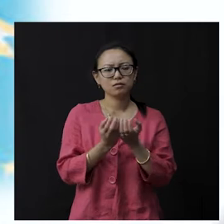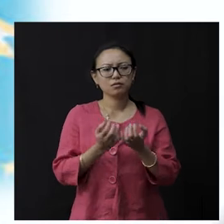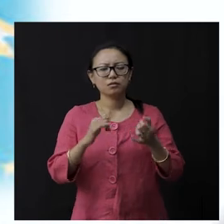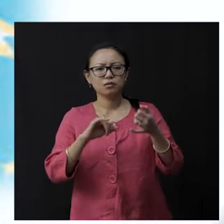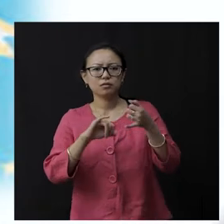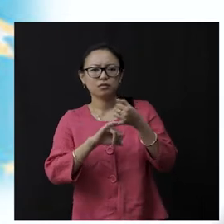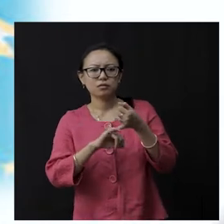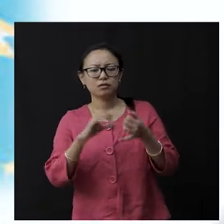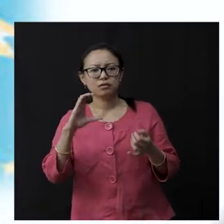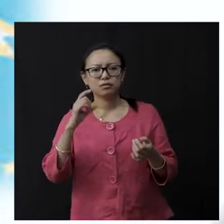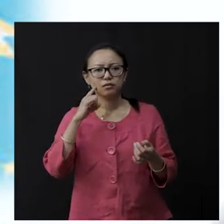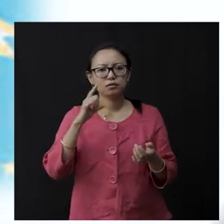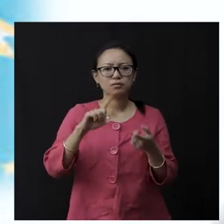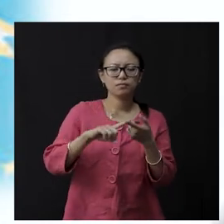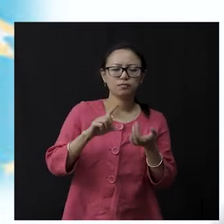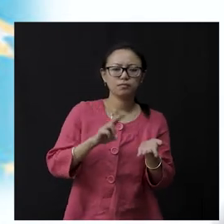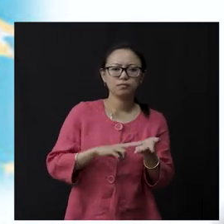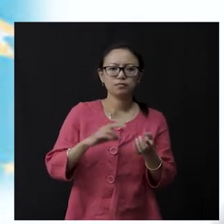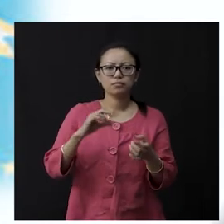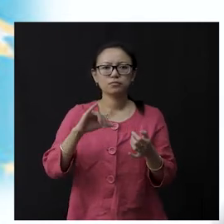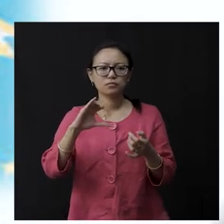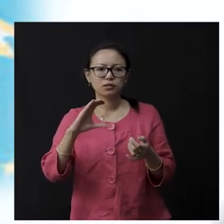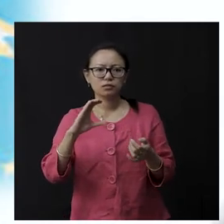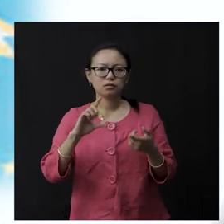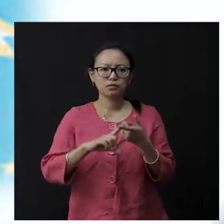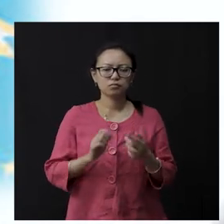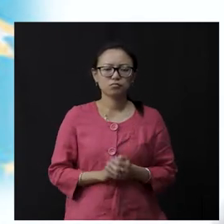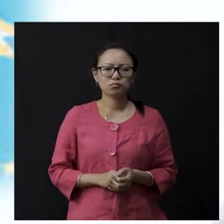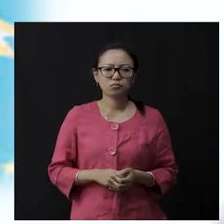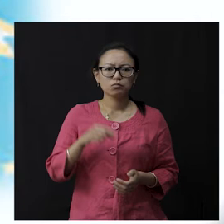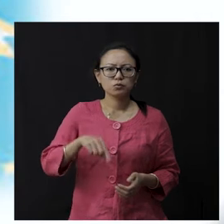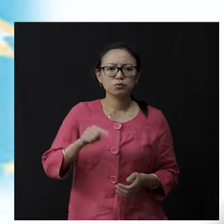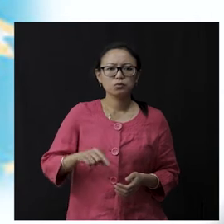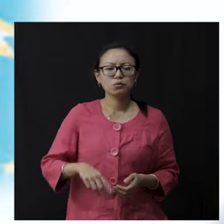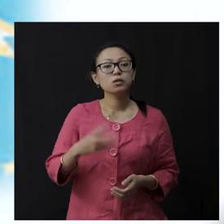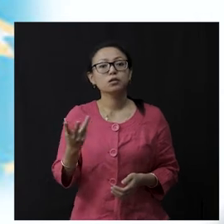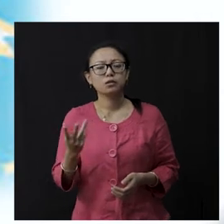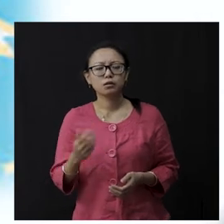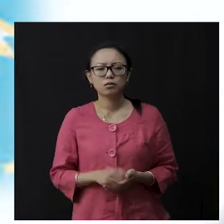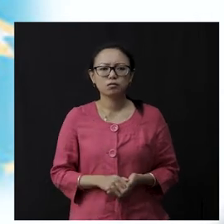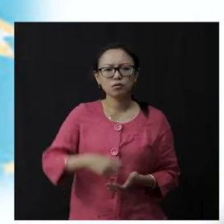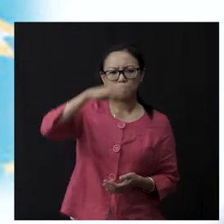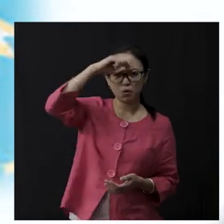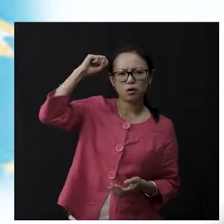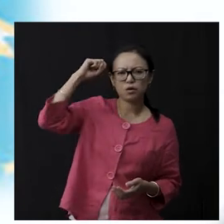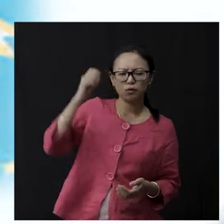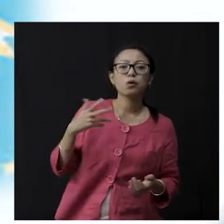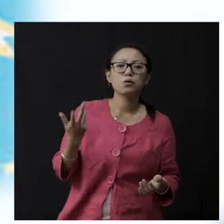class. Children, how is the day today? Is it hot or is it